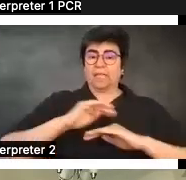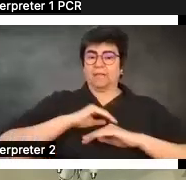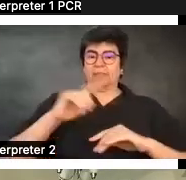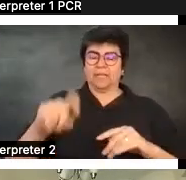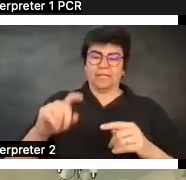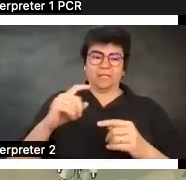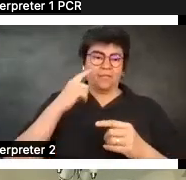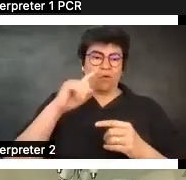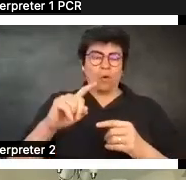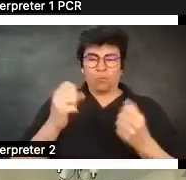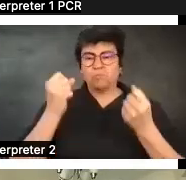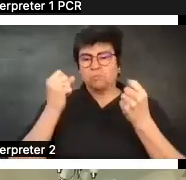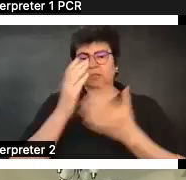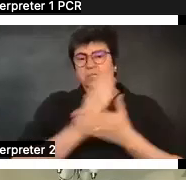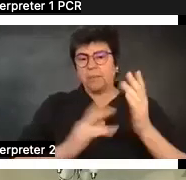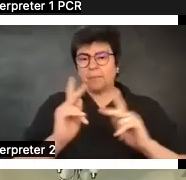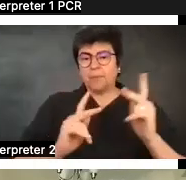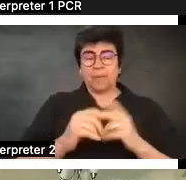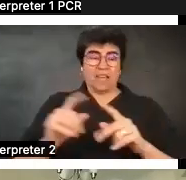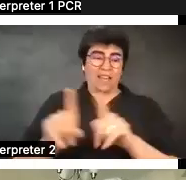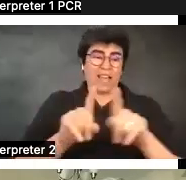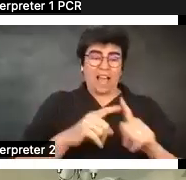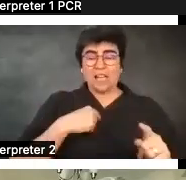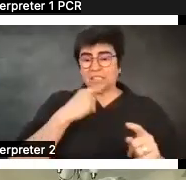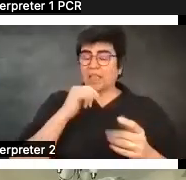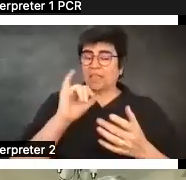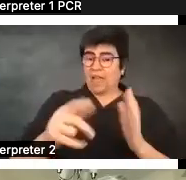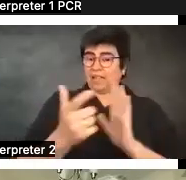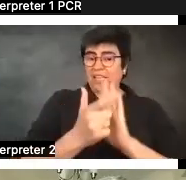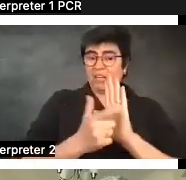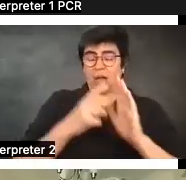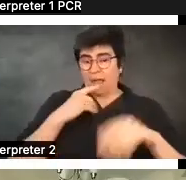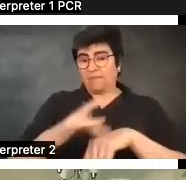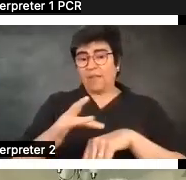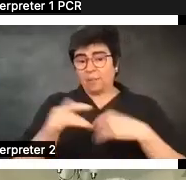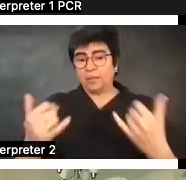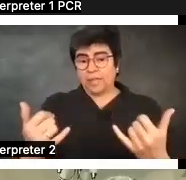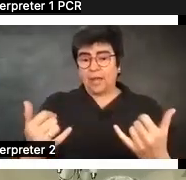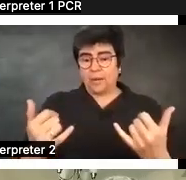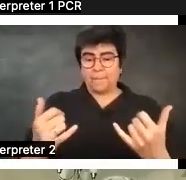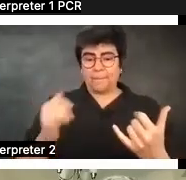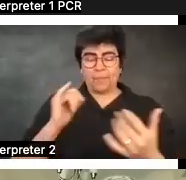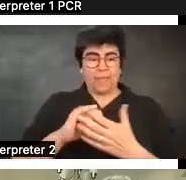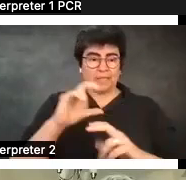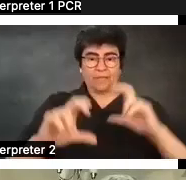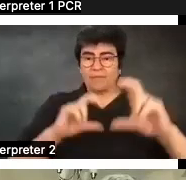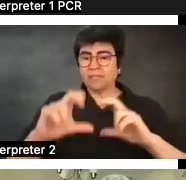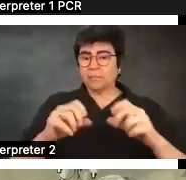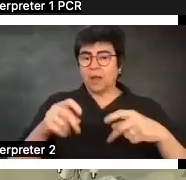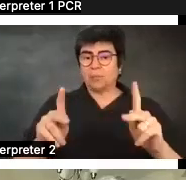a proportion of individual. And as I say, this is legal. It's available right now. It's an investment